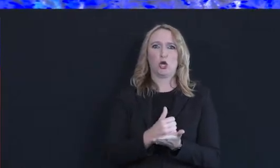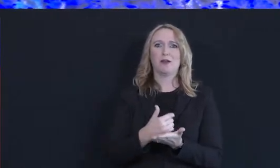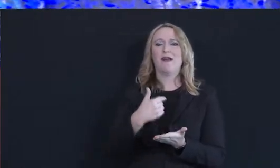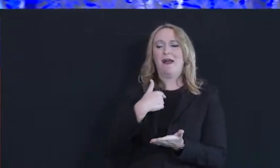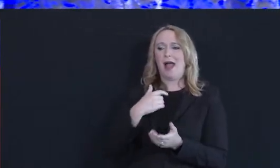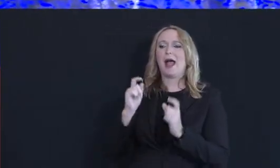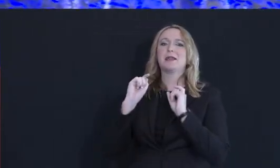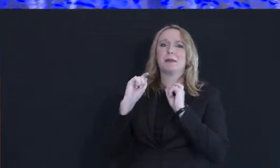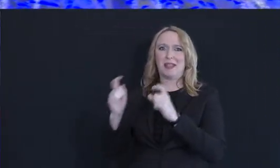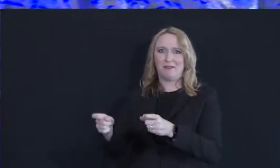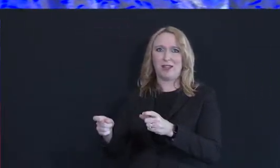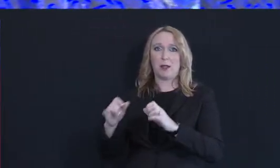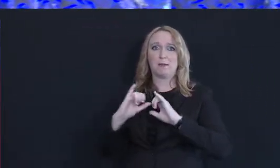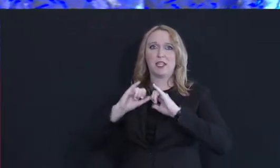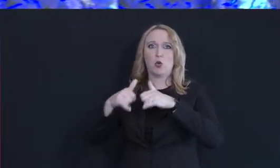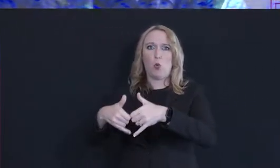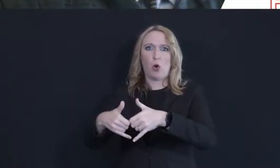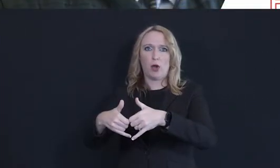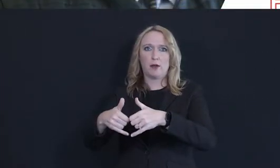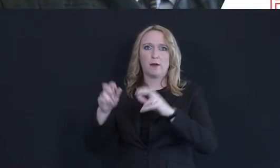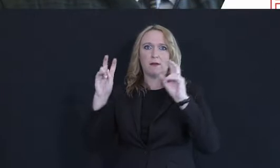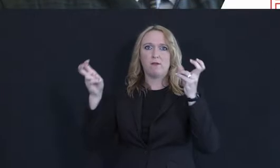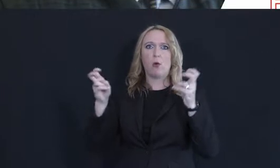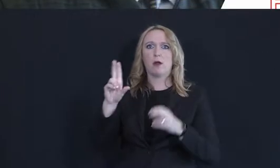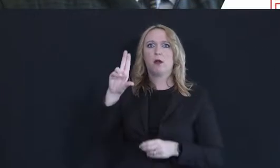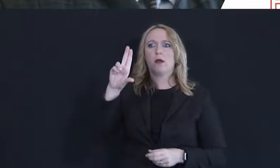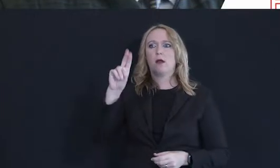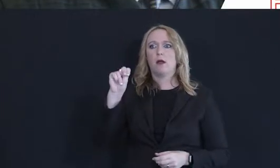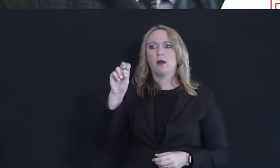mayor's unsung hero award thank you